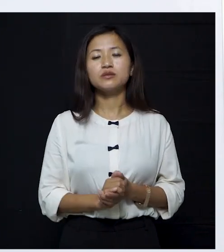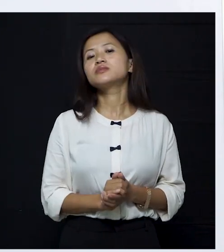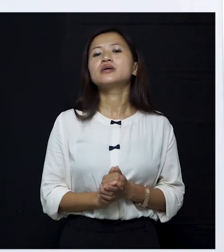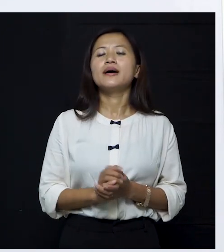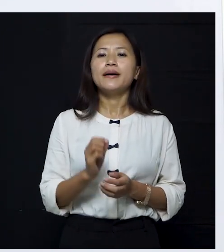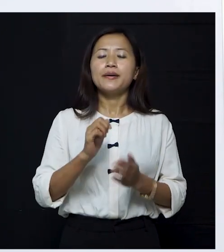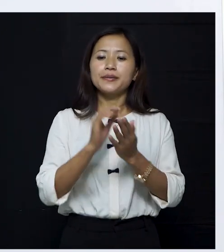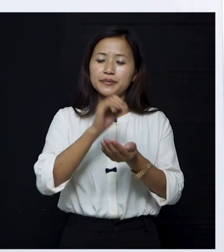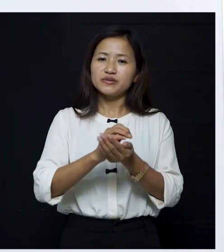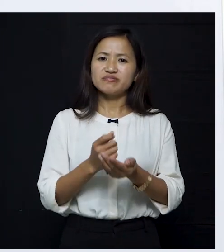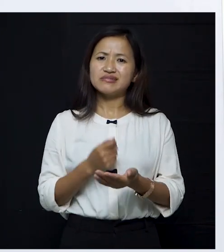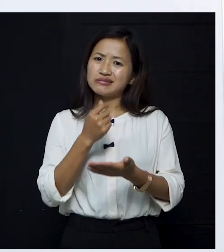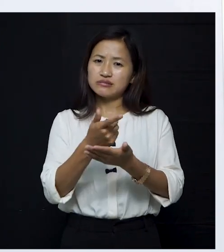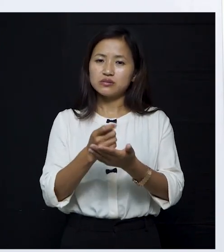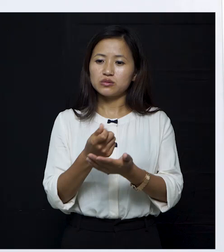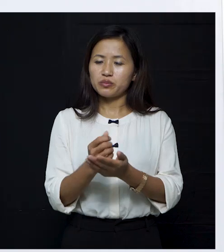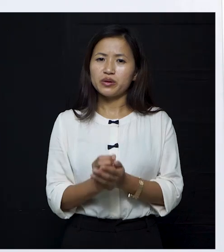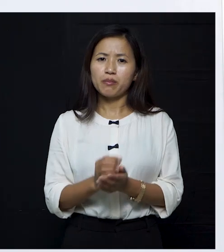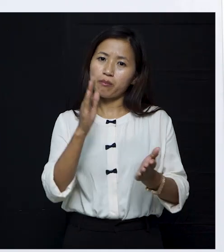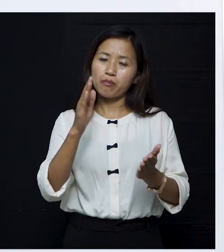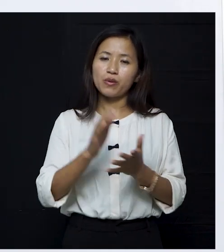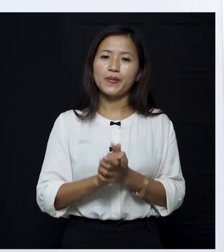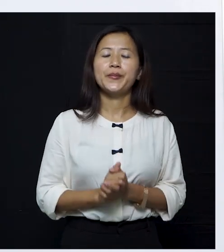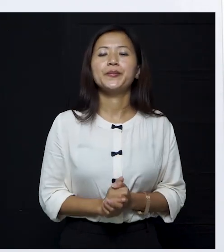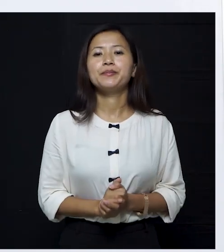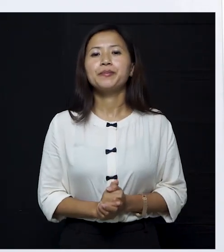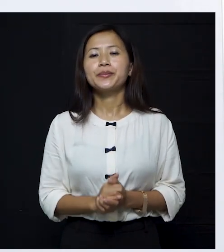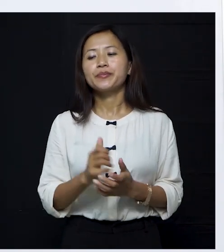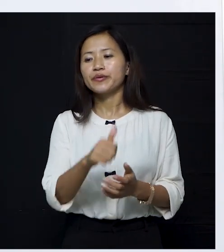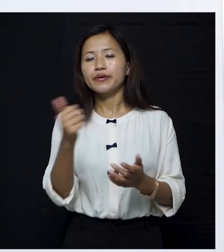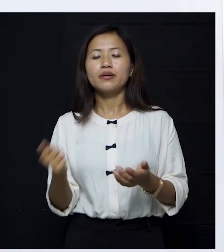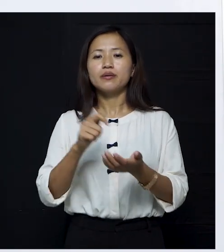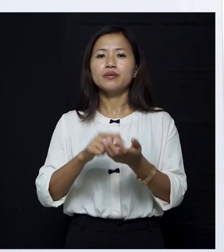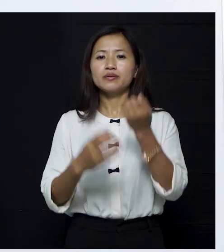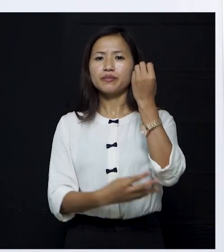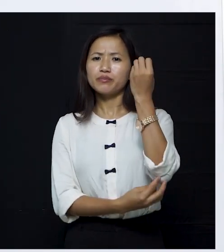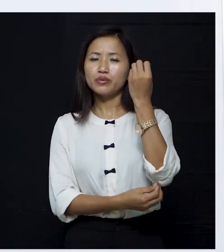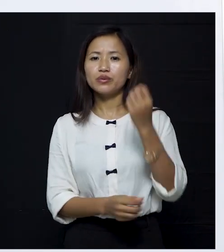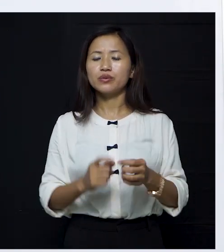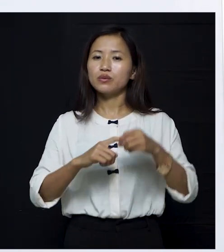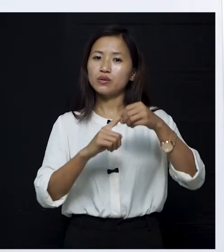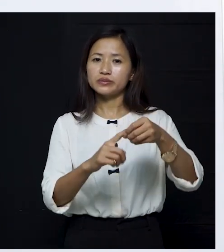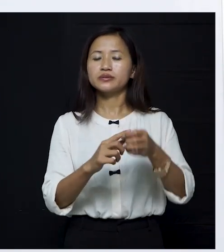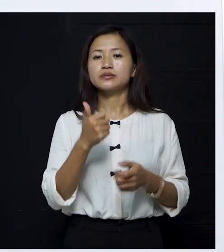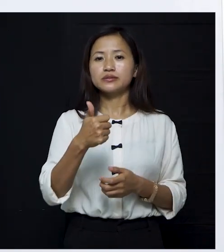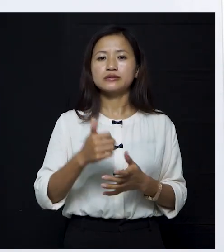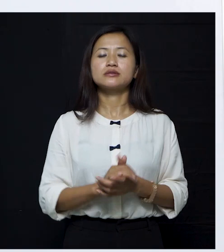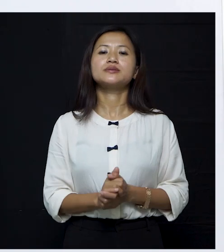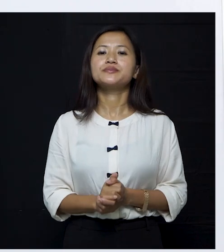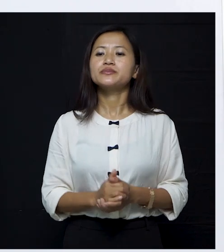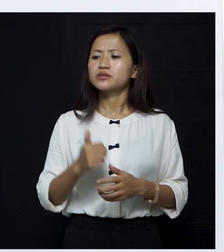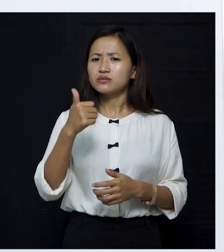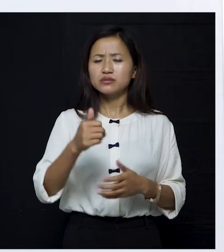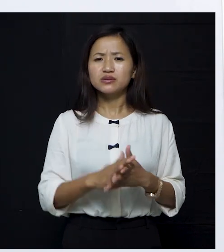by overcharging, okay? Then another point will be poor quality goods, okay? The goods that